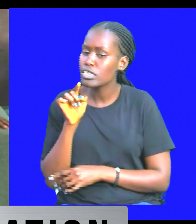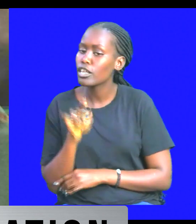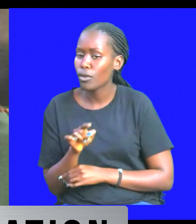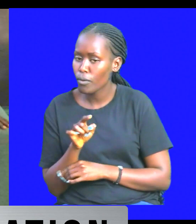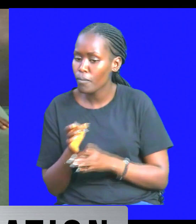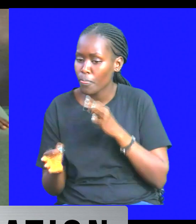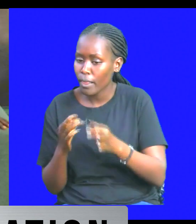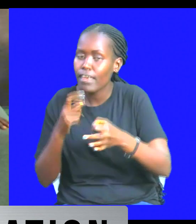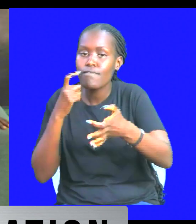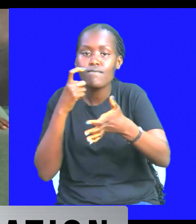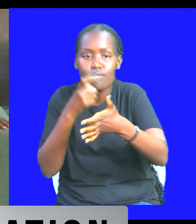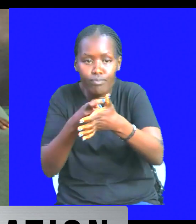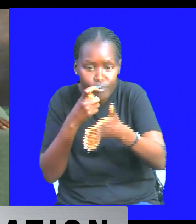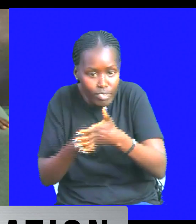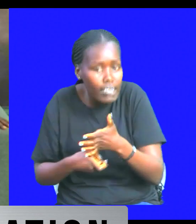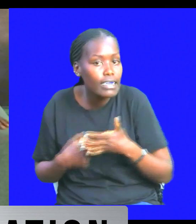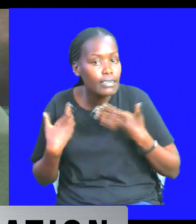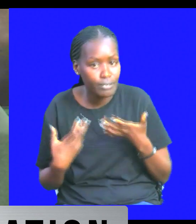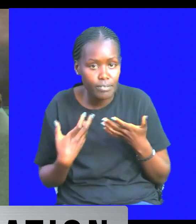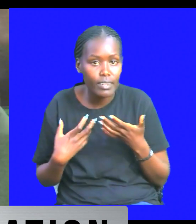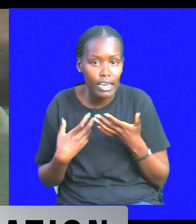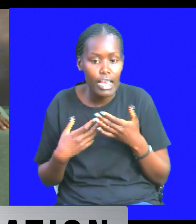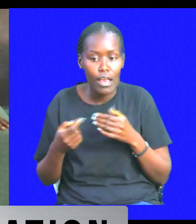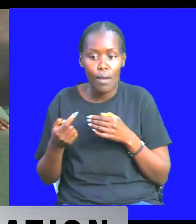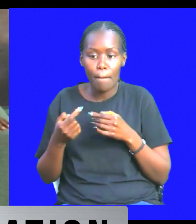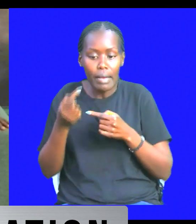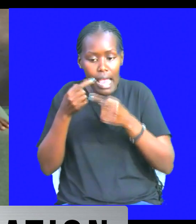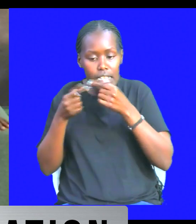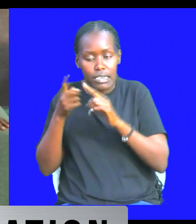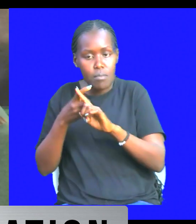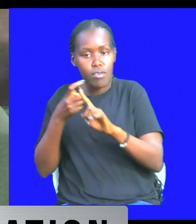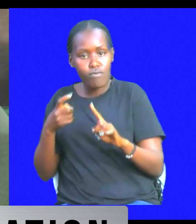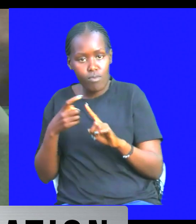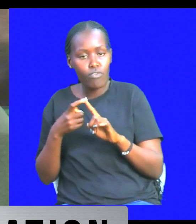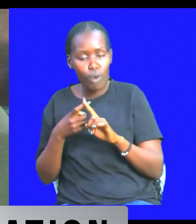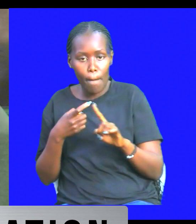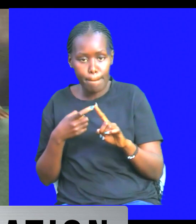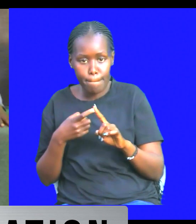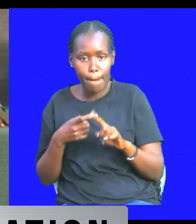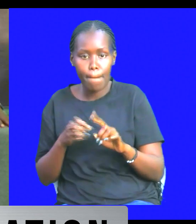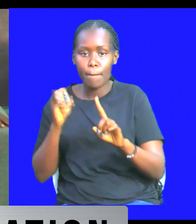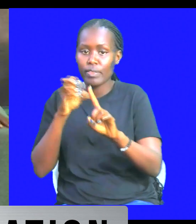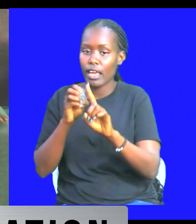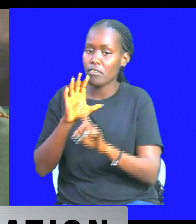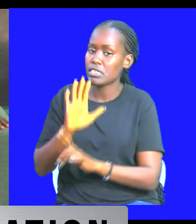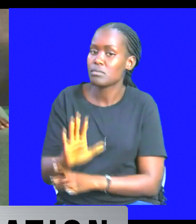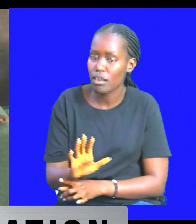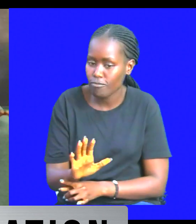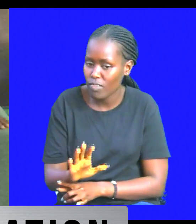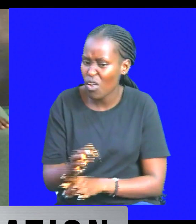if this taxation I hope he's listening from their advice, or where is it coming